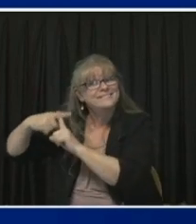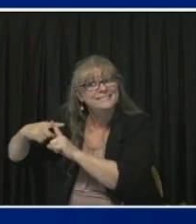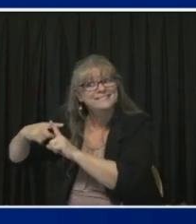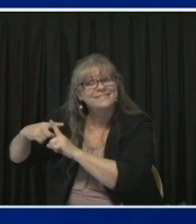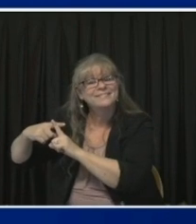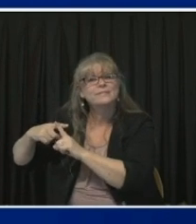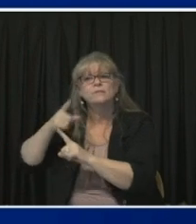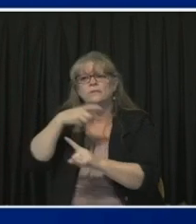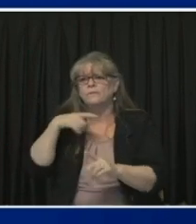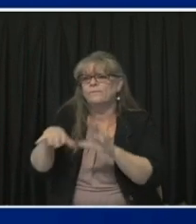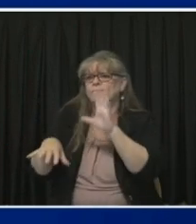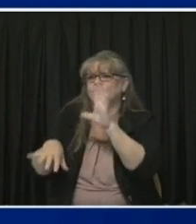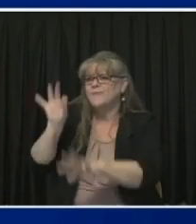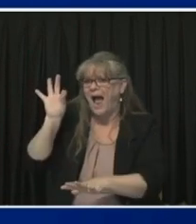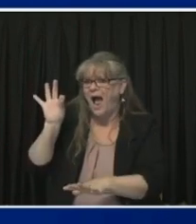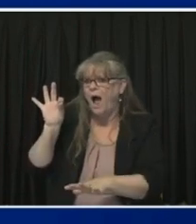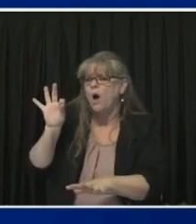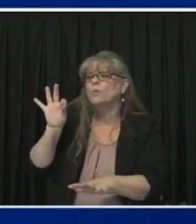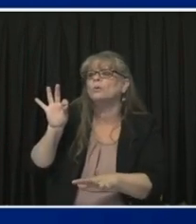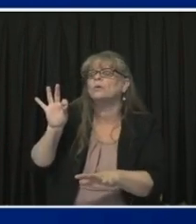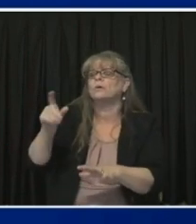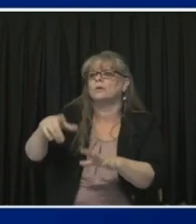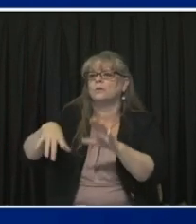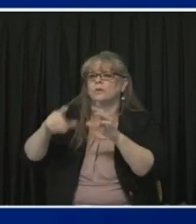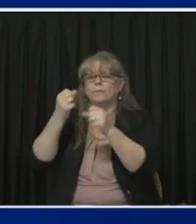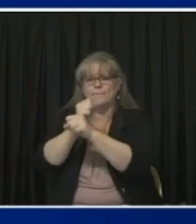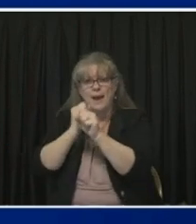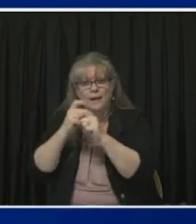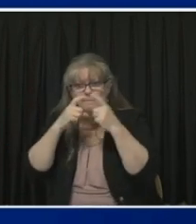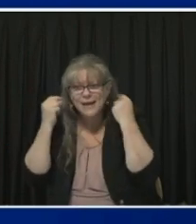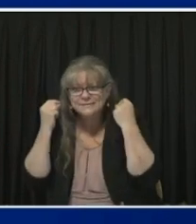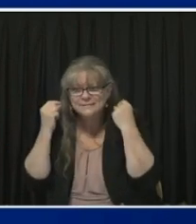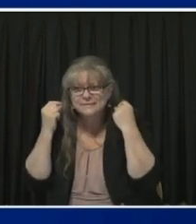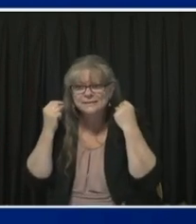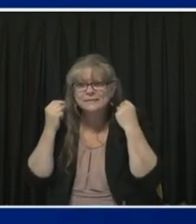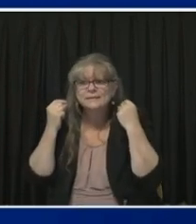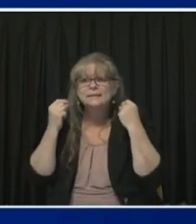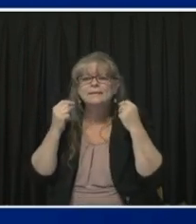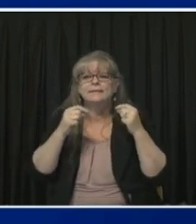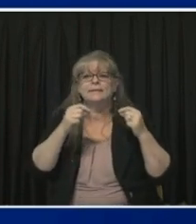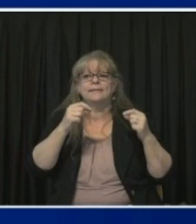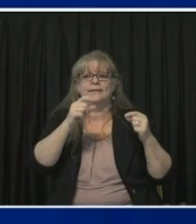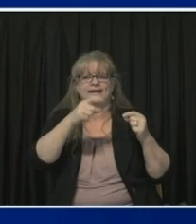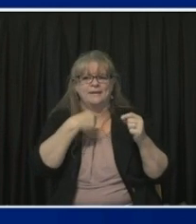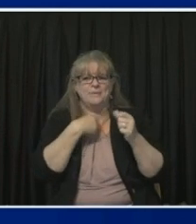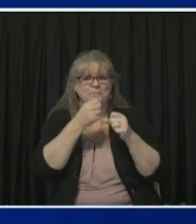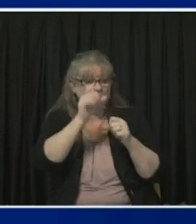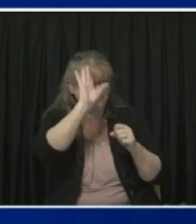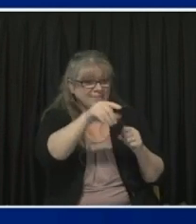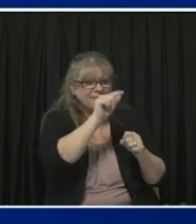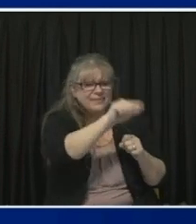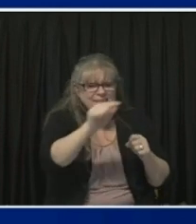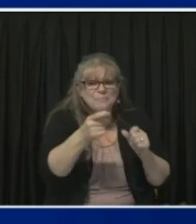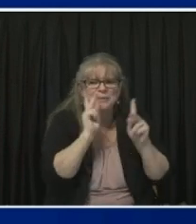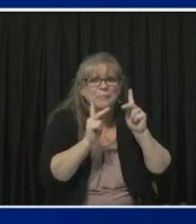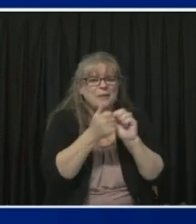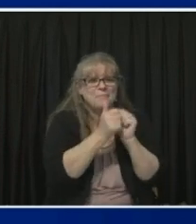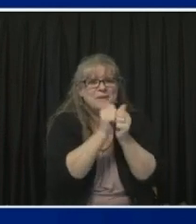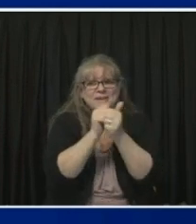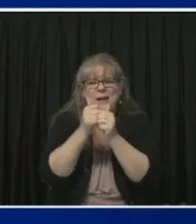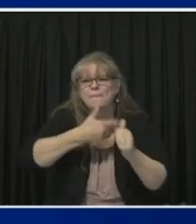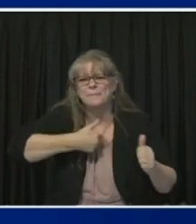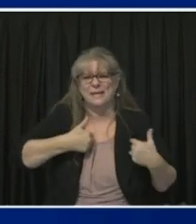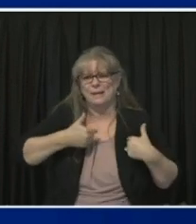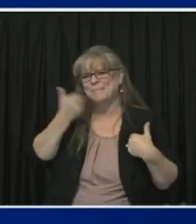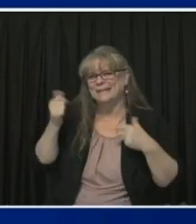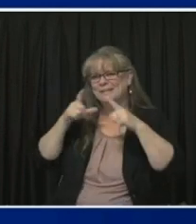time at coloradomaskproject.com. The more people do the right thing, the sooner that we can relax more restrictions and fewer people